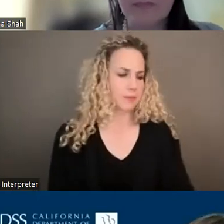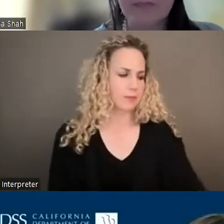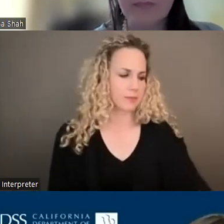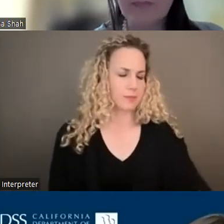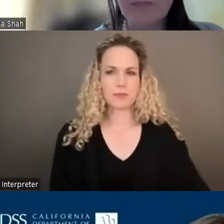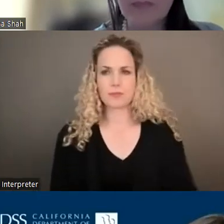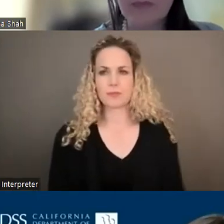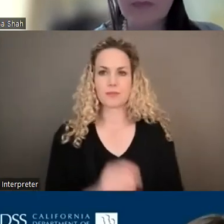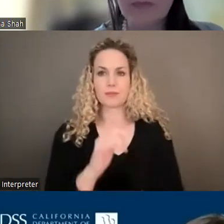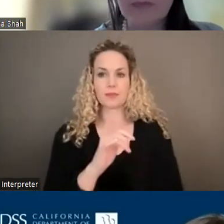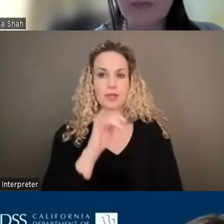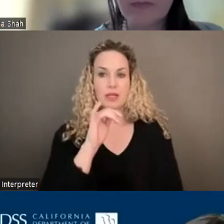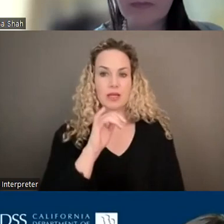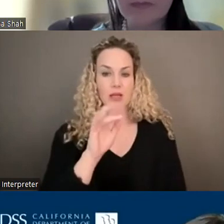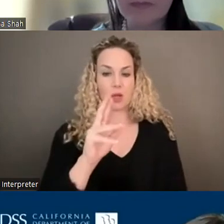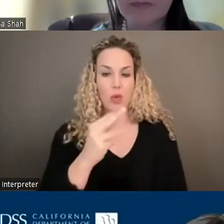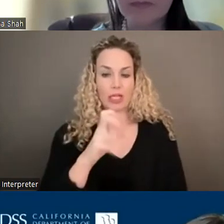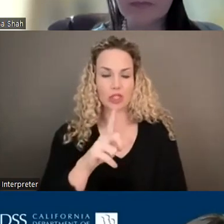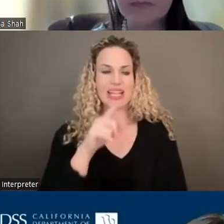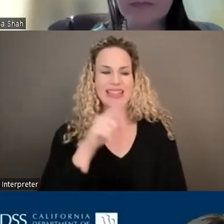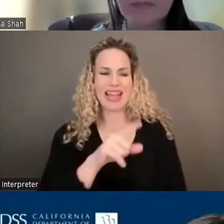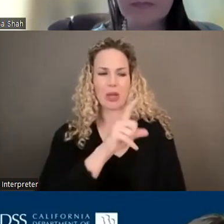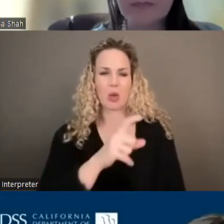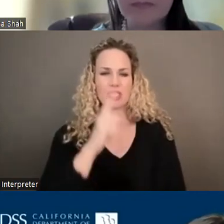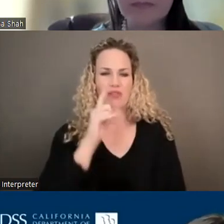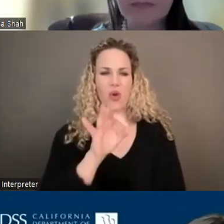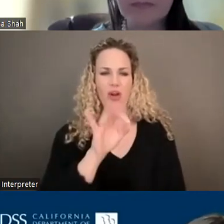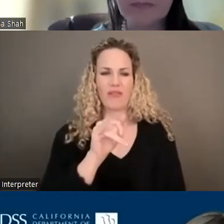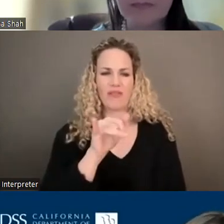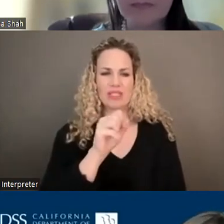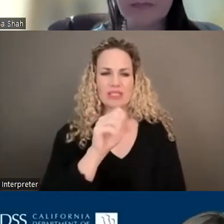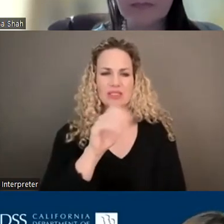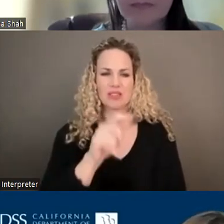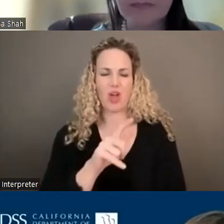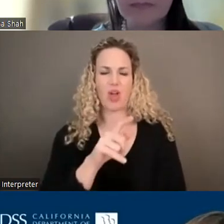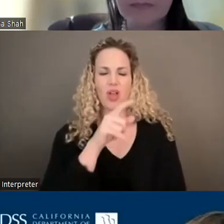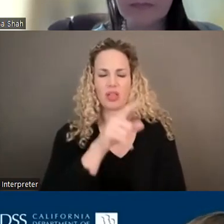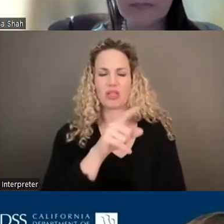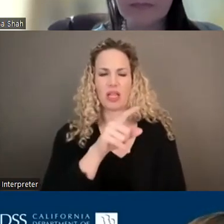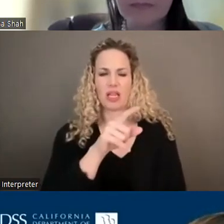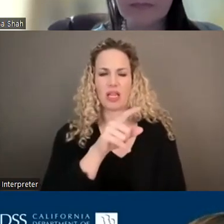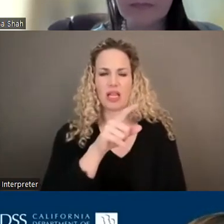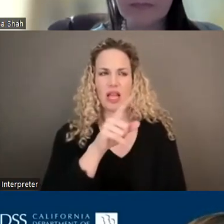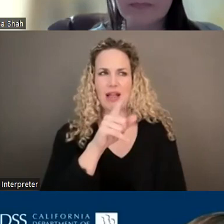That would be a question for fiscal. They were the ones, I think, that sent the call out for,